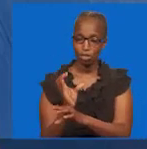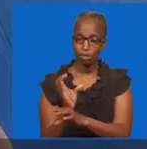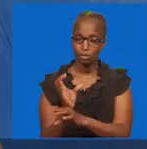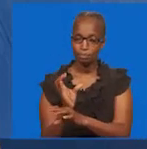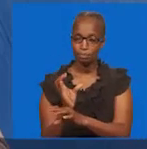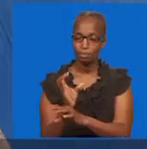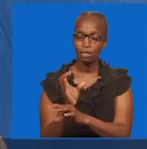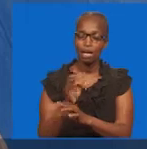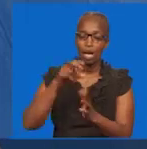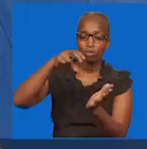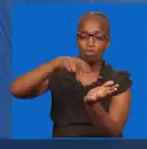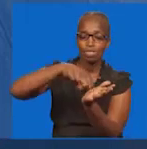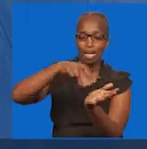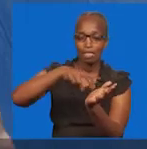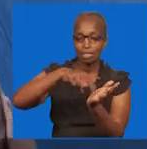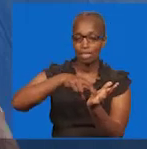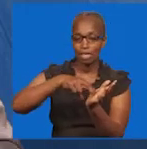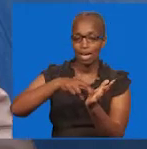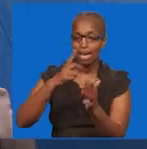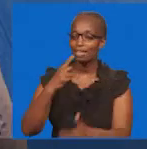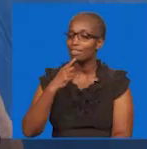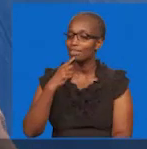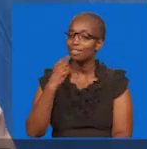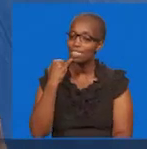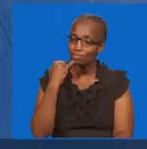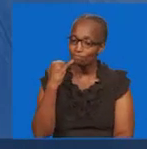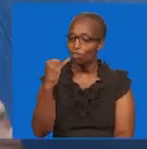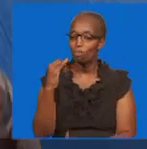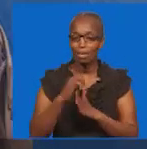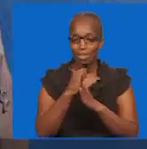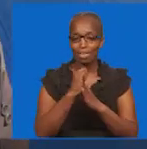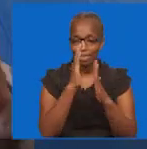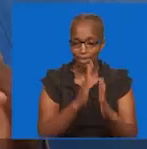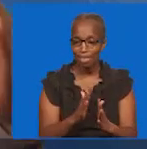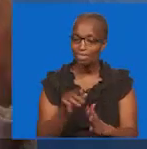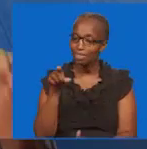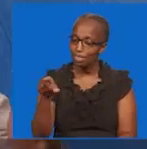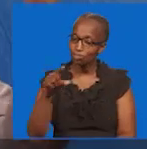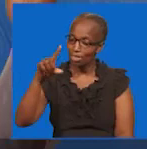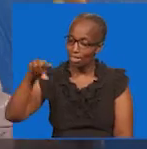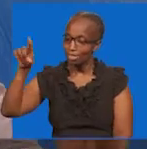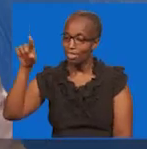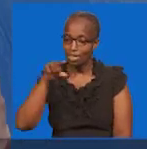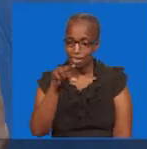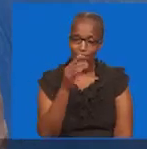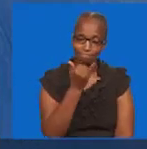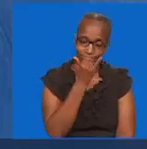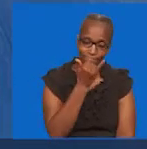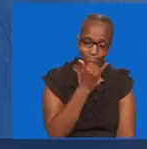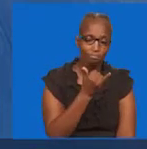To stand And want the nation To stand And want the leaders And tell them What is not right Is not right